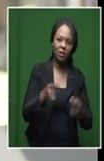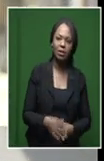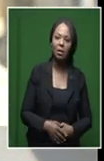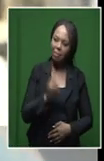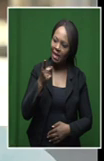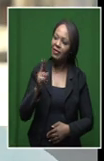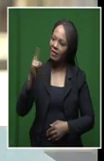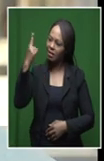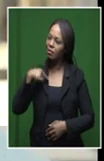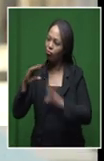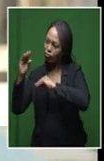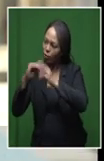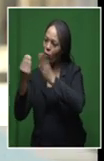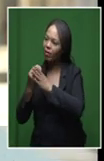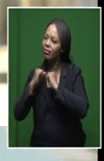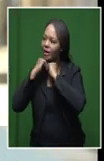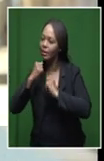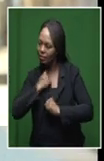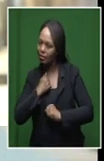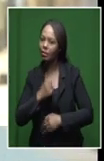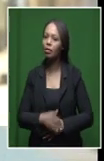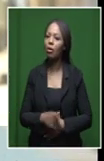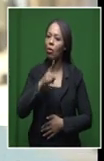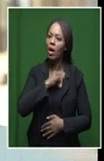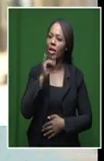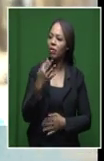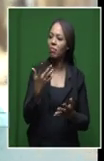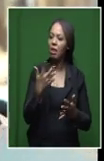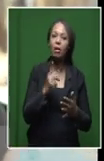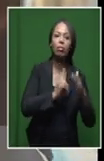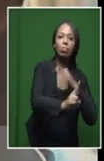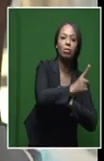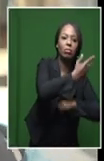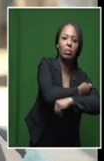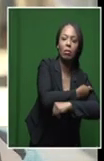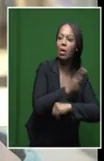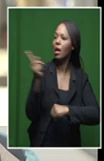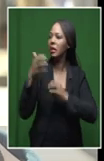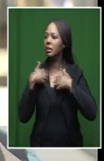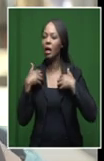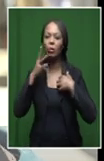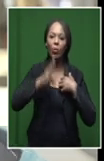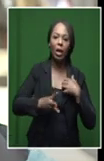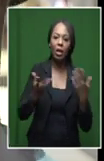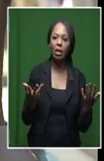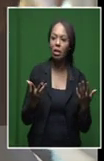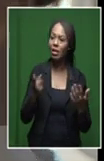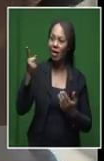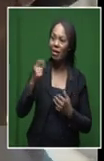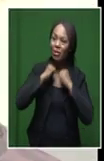mangiyakho vaccine ngoba uzoba ne stress mangingamtsheli and angeke avume ukuthi